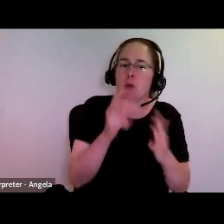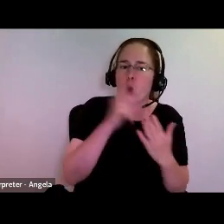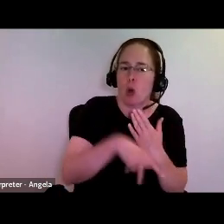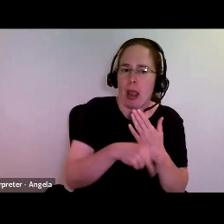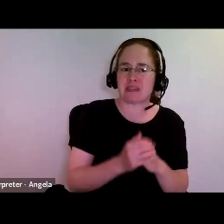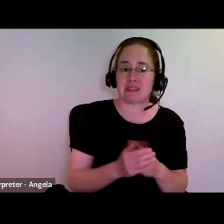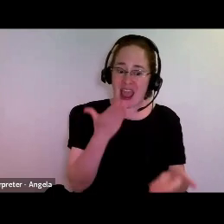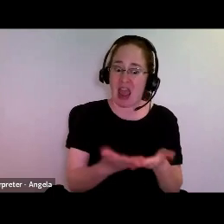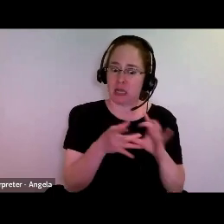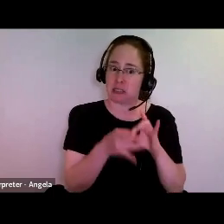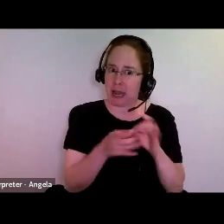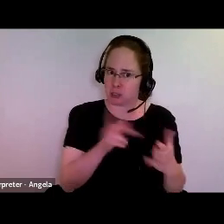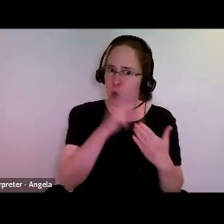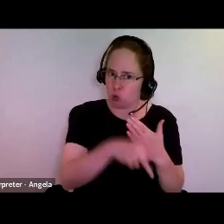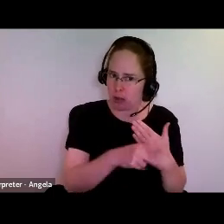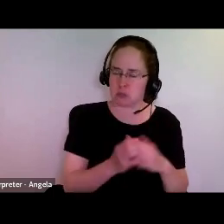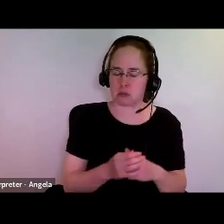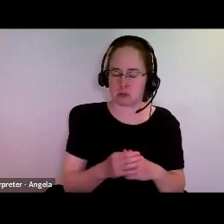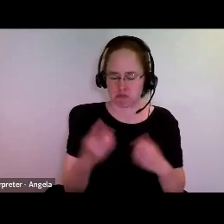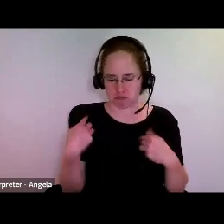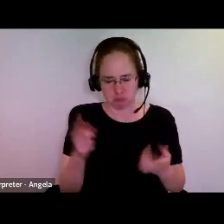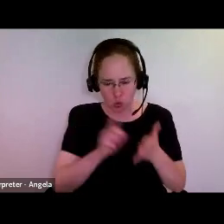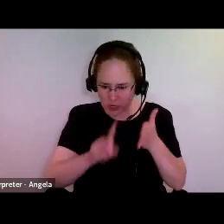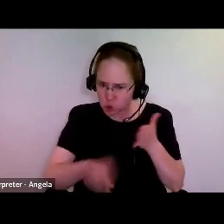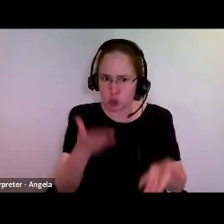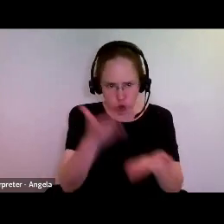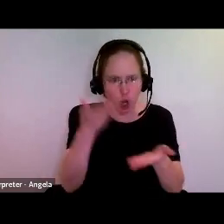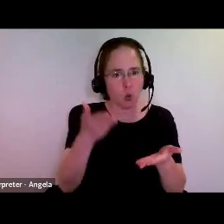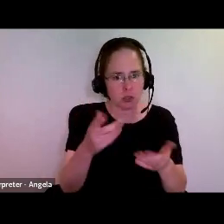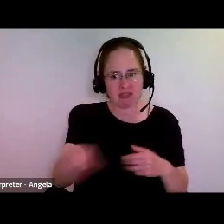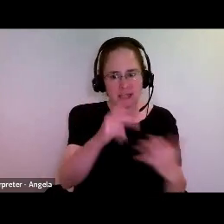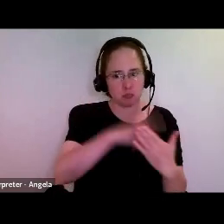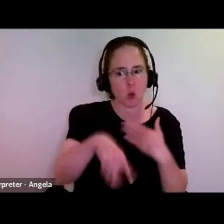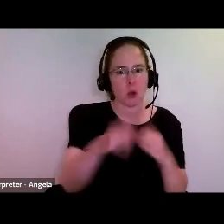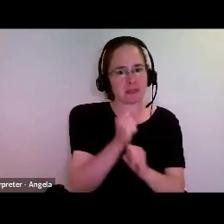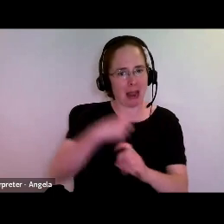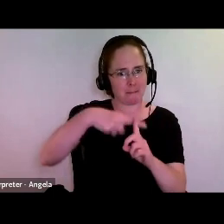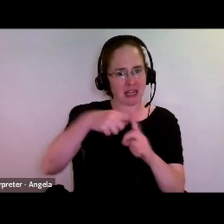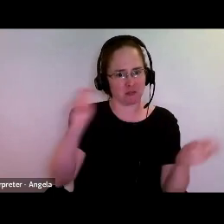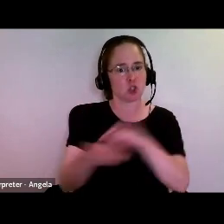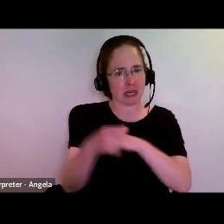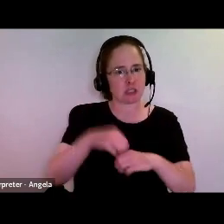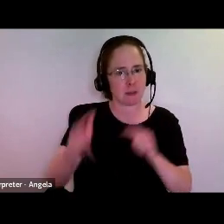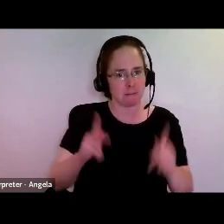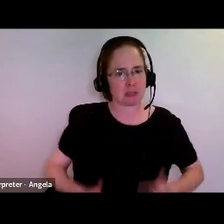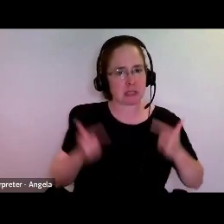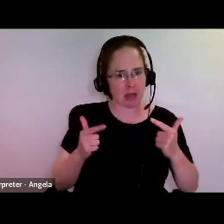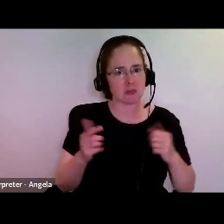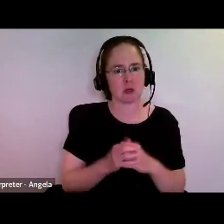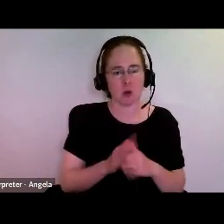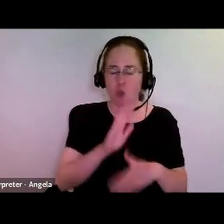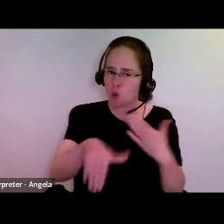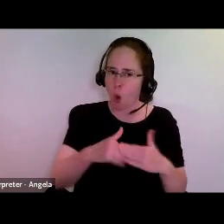are evidence-based. We have research that shows that they make positive changes in people's lives. They're